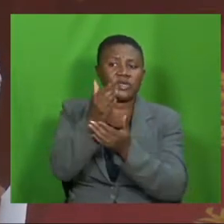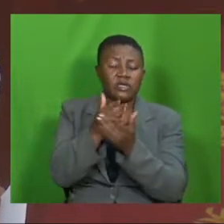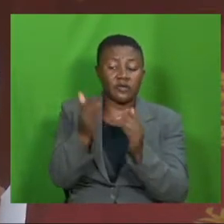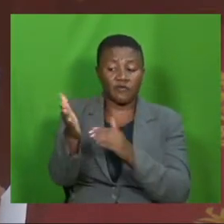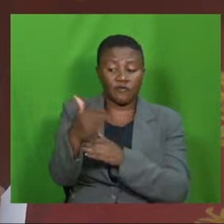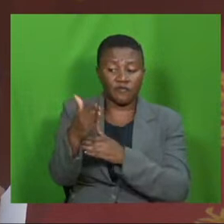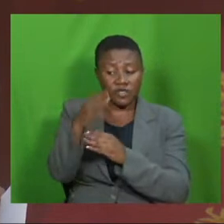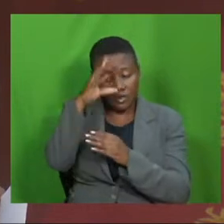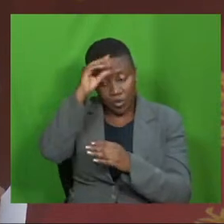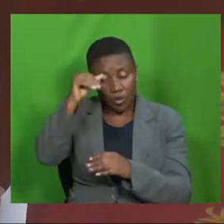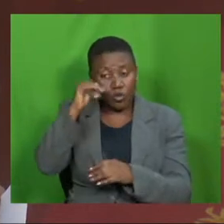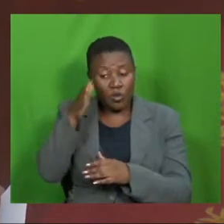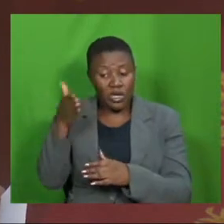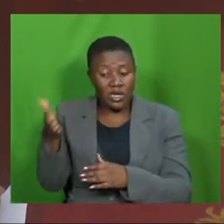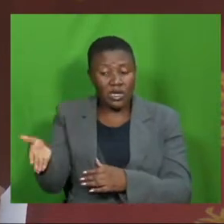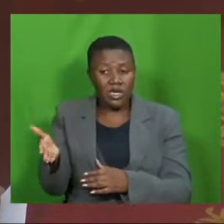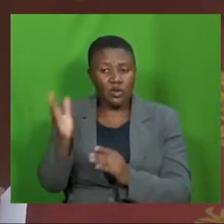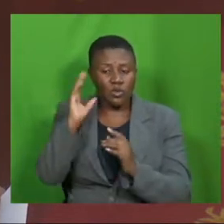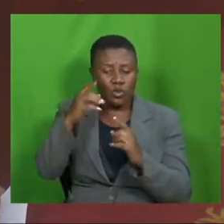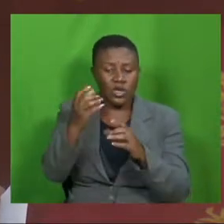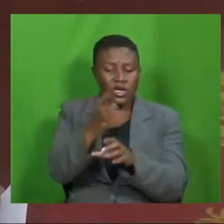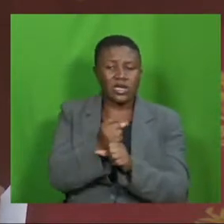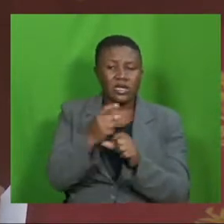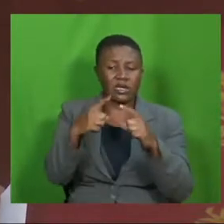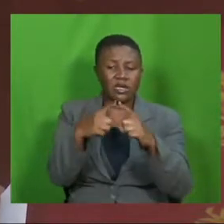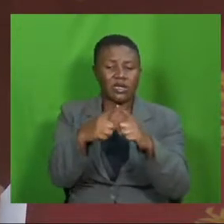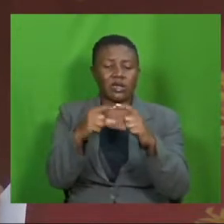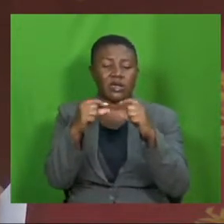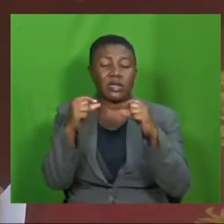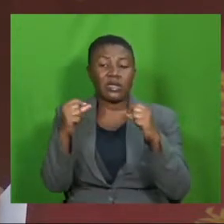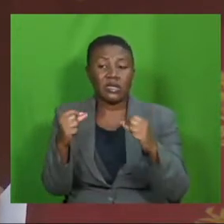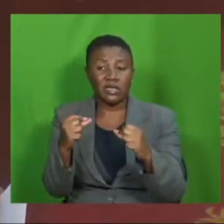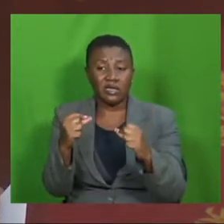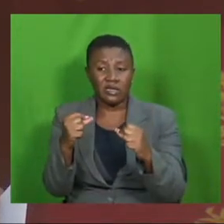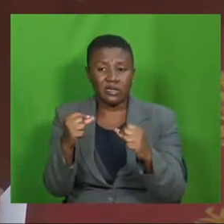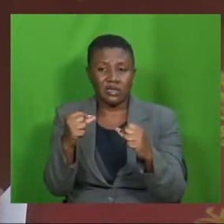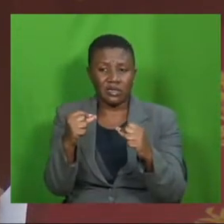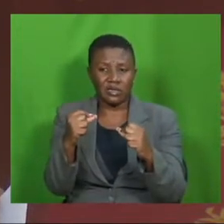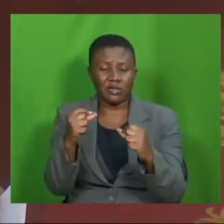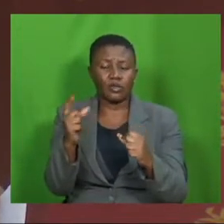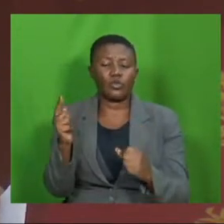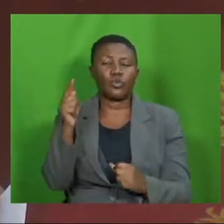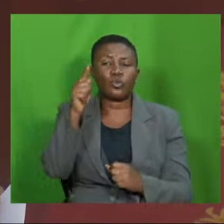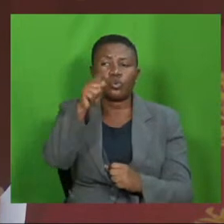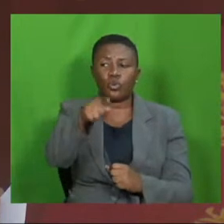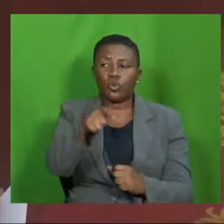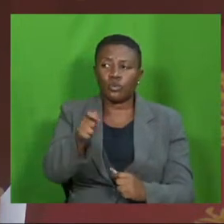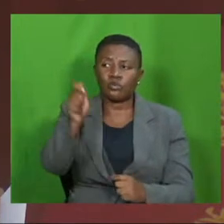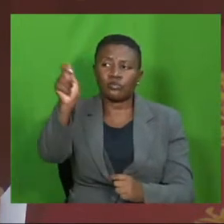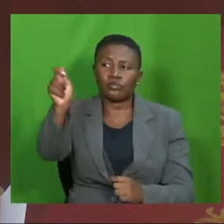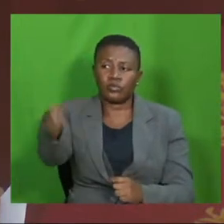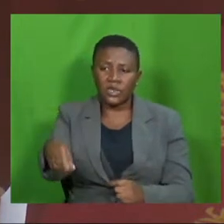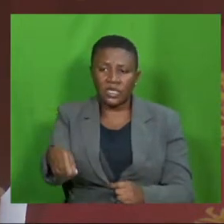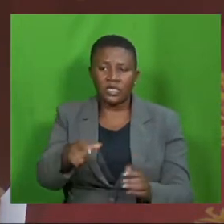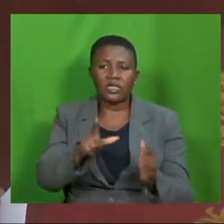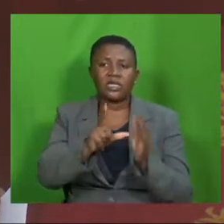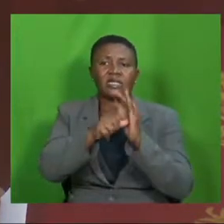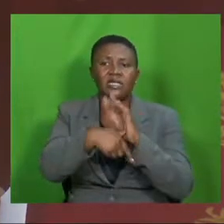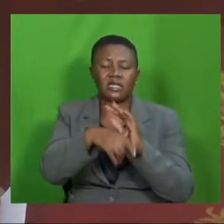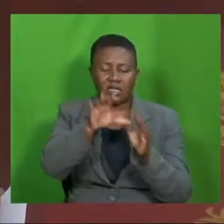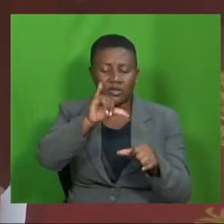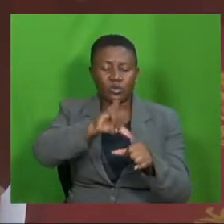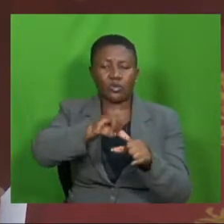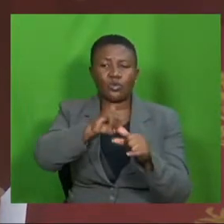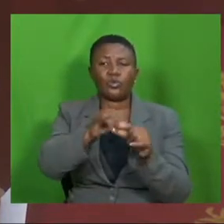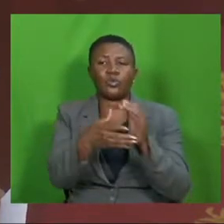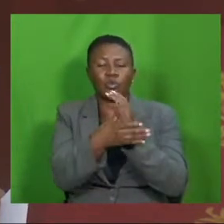card. With the card that they will use to draw their fuel. The subsidy will be put on the card and they